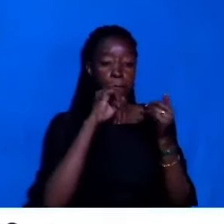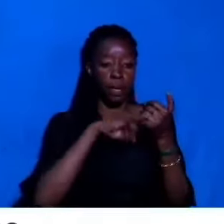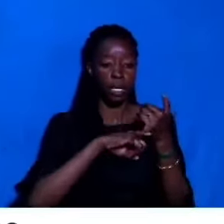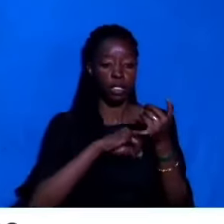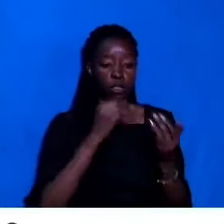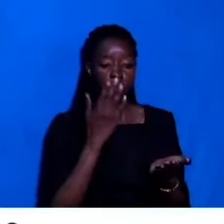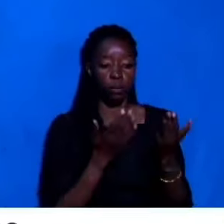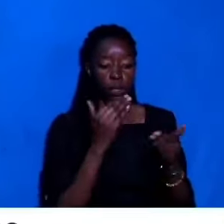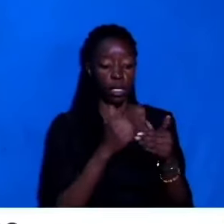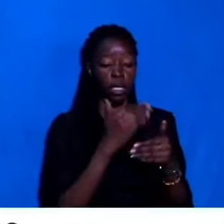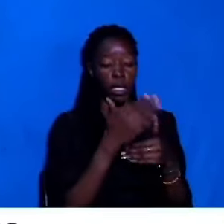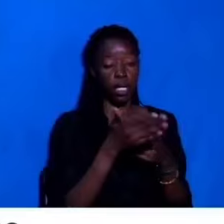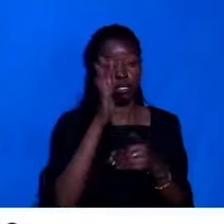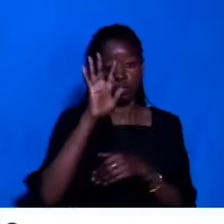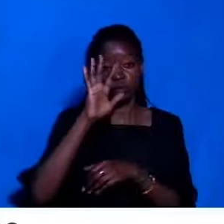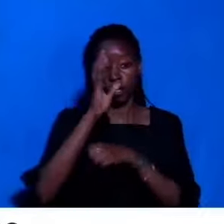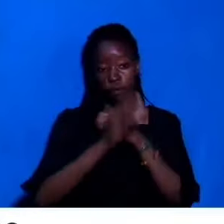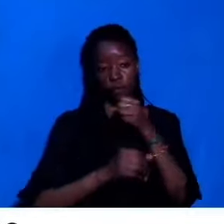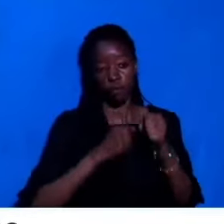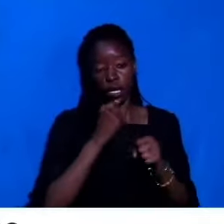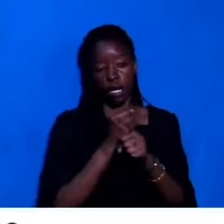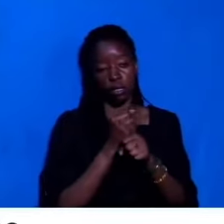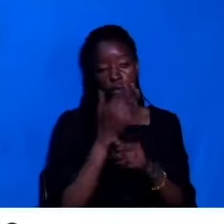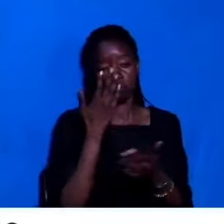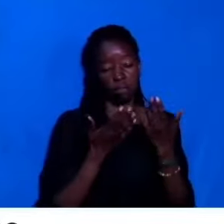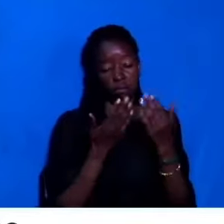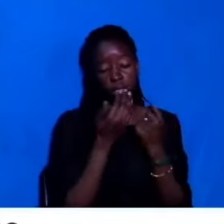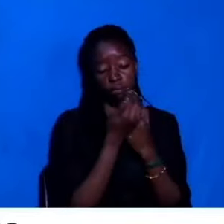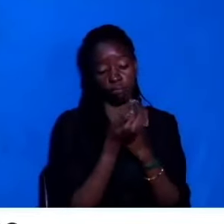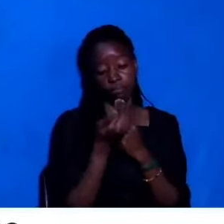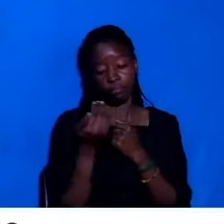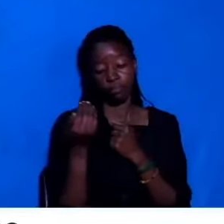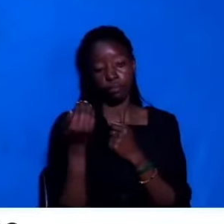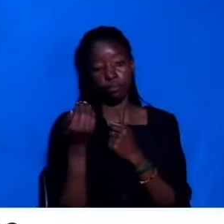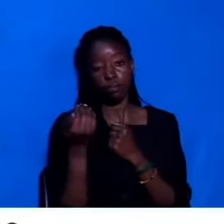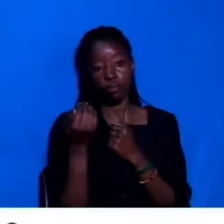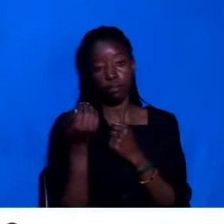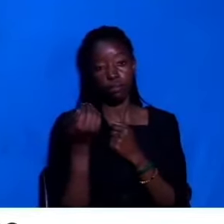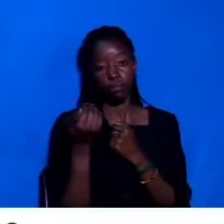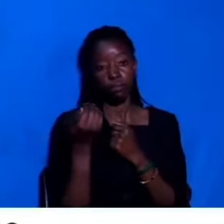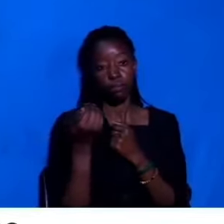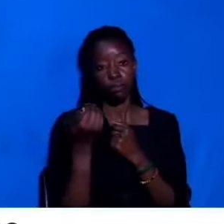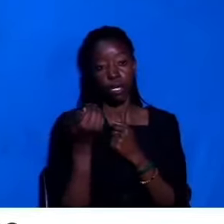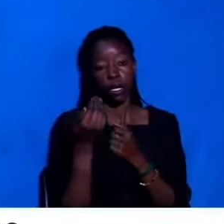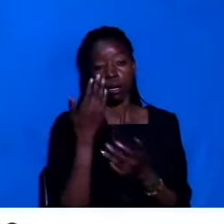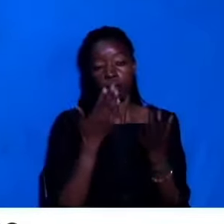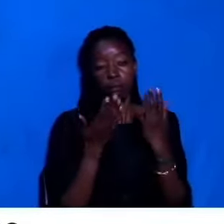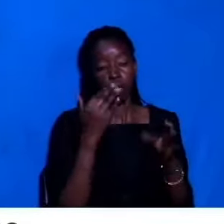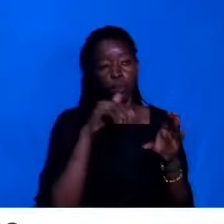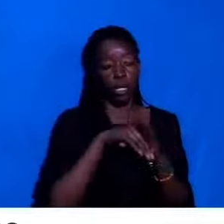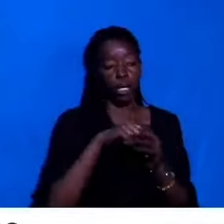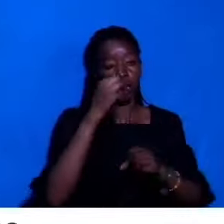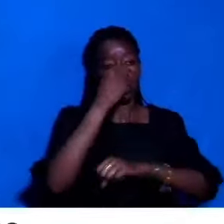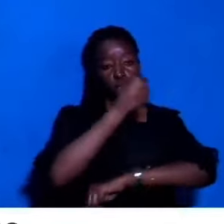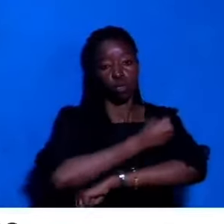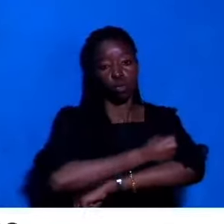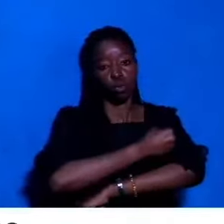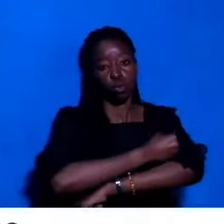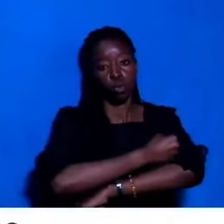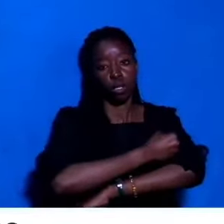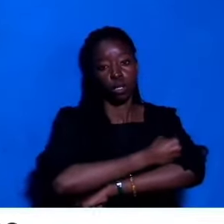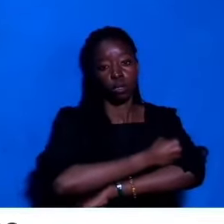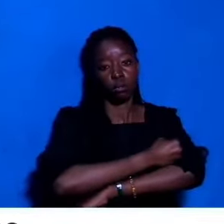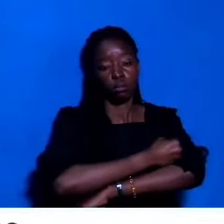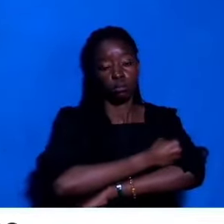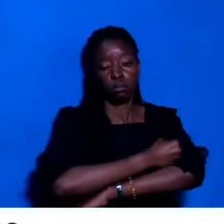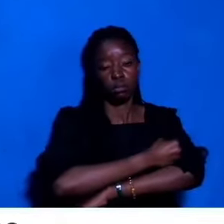Maybe you have children. There are people who have been looking for children in marriage. You have been to school or you're already in school. To be educated. Some